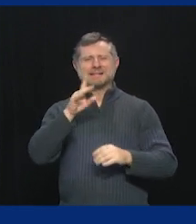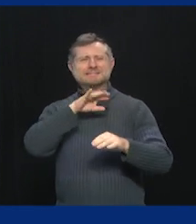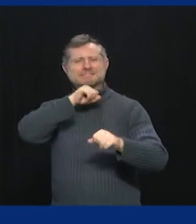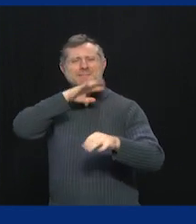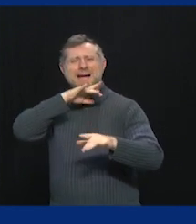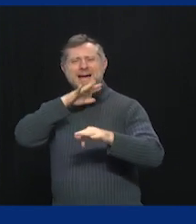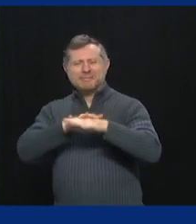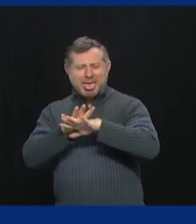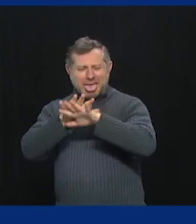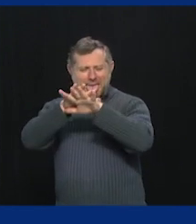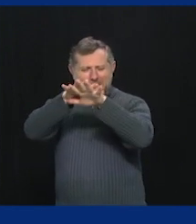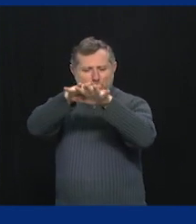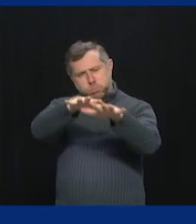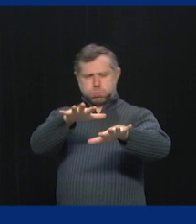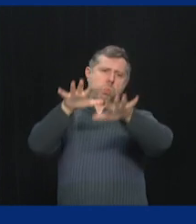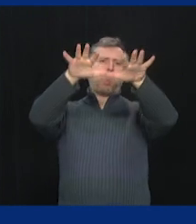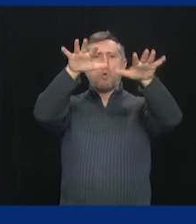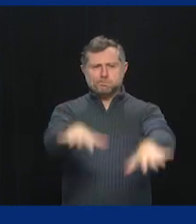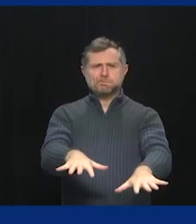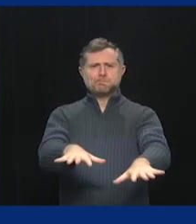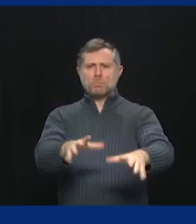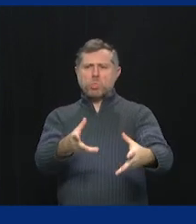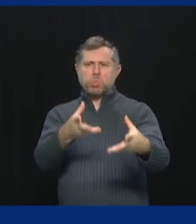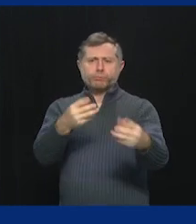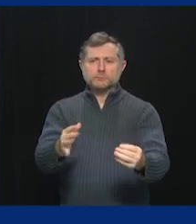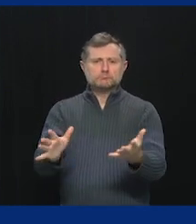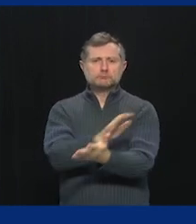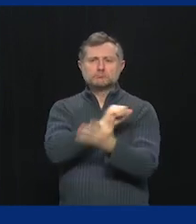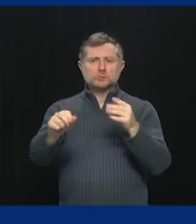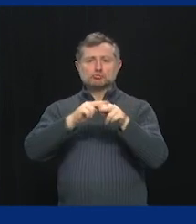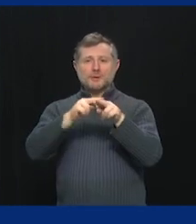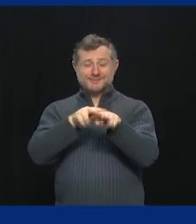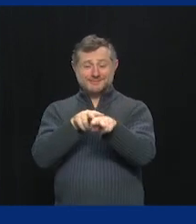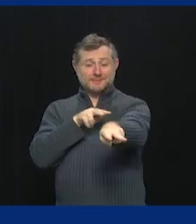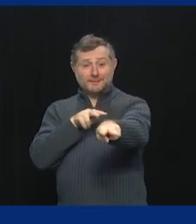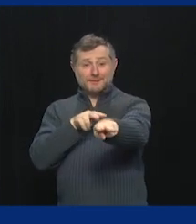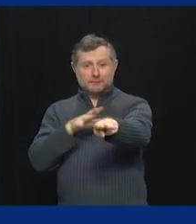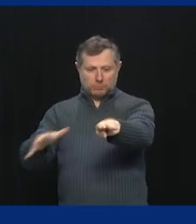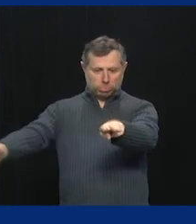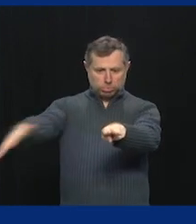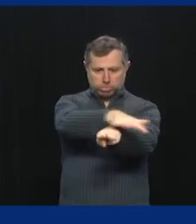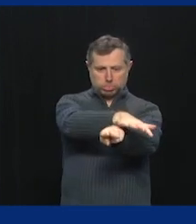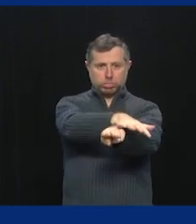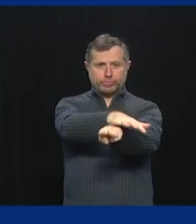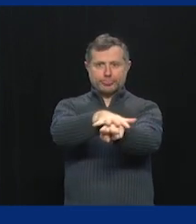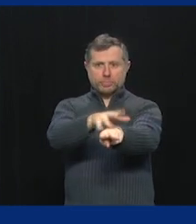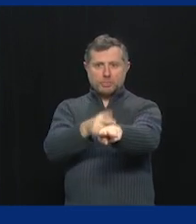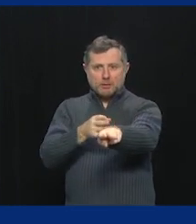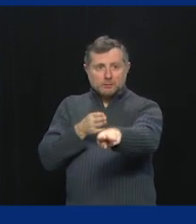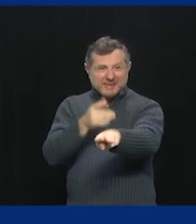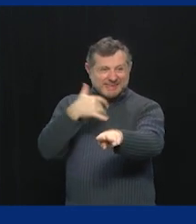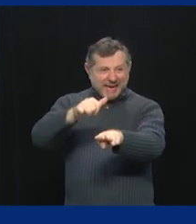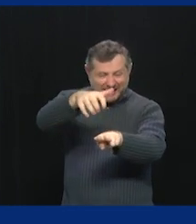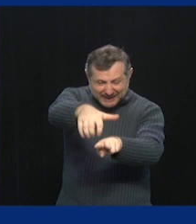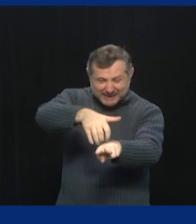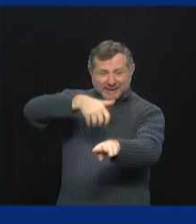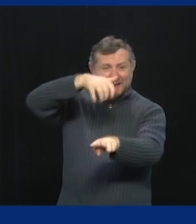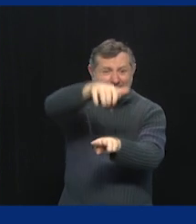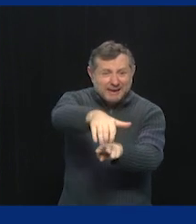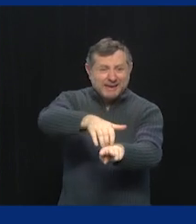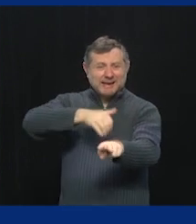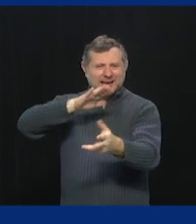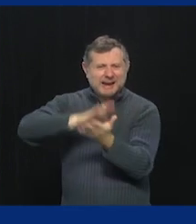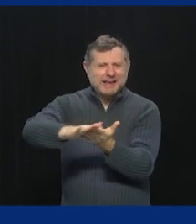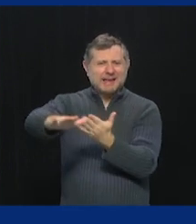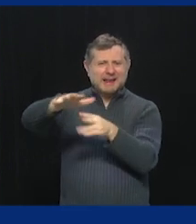and our train system, the Metro North, was decimated, still trying to uncover the remains of the tracks